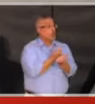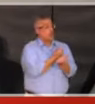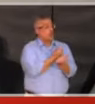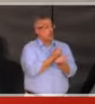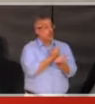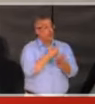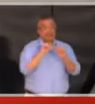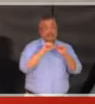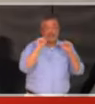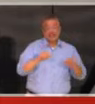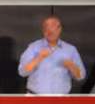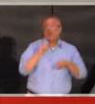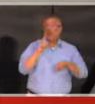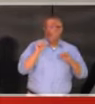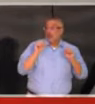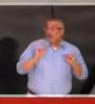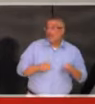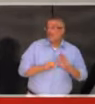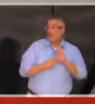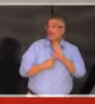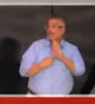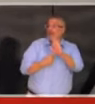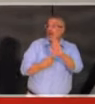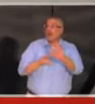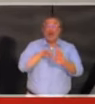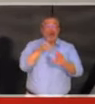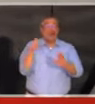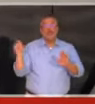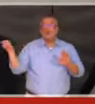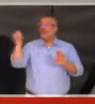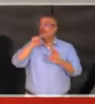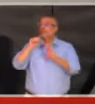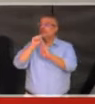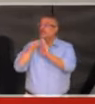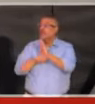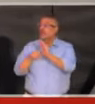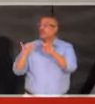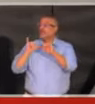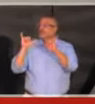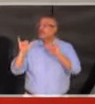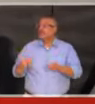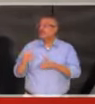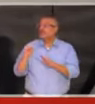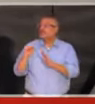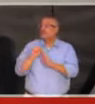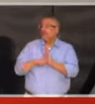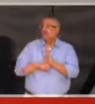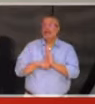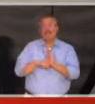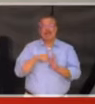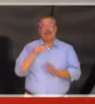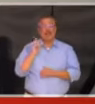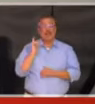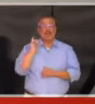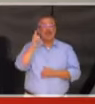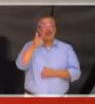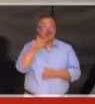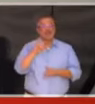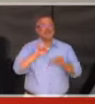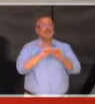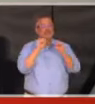be a model to be implemented at other community colleges in the state and eventually a